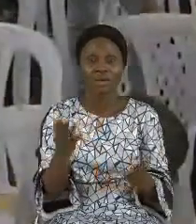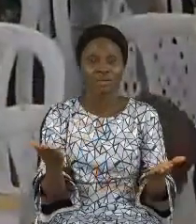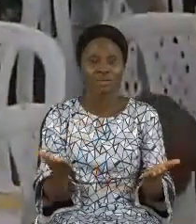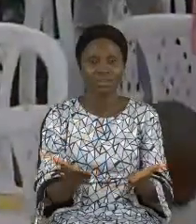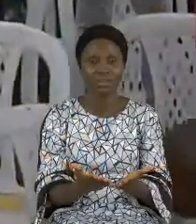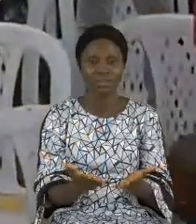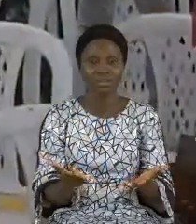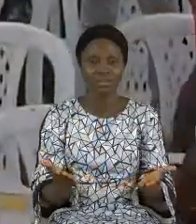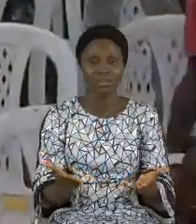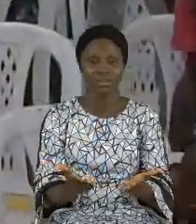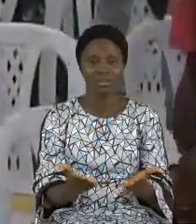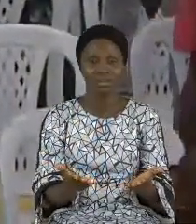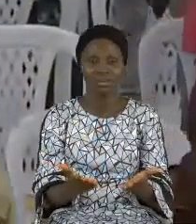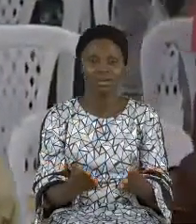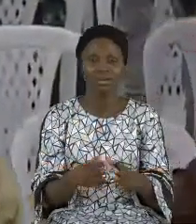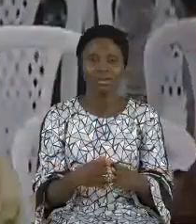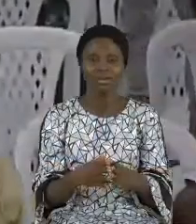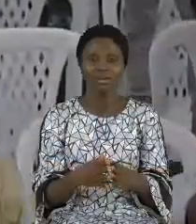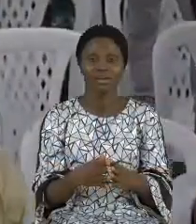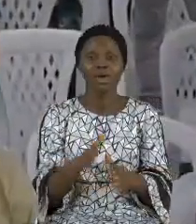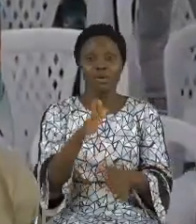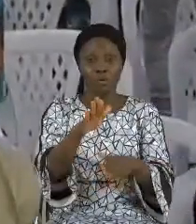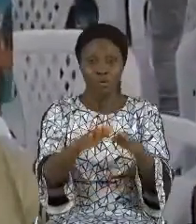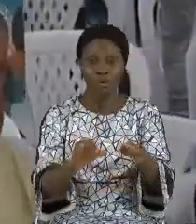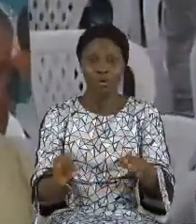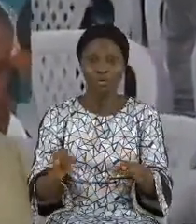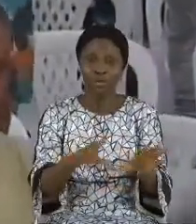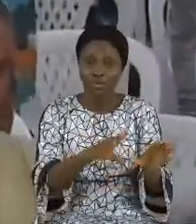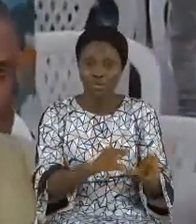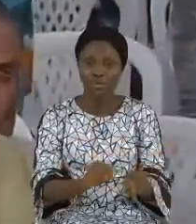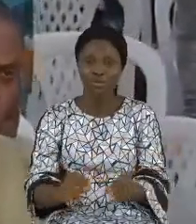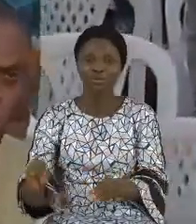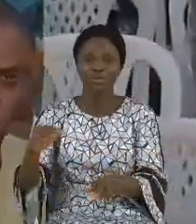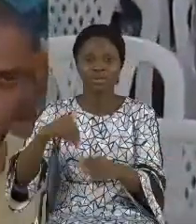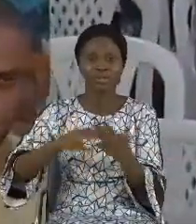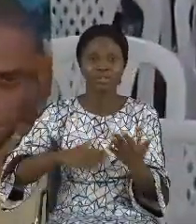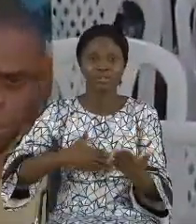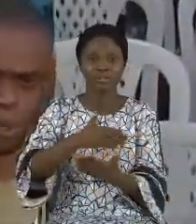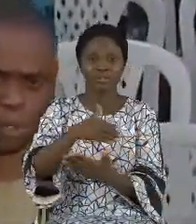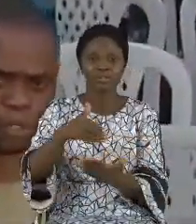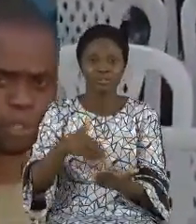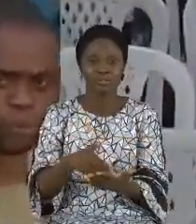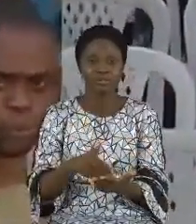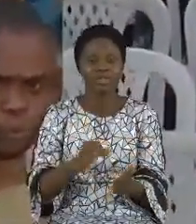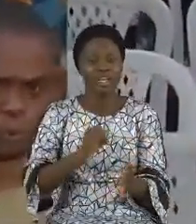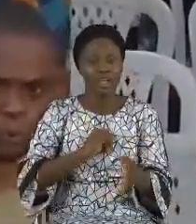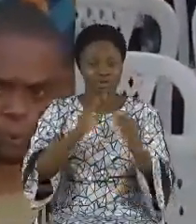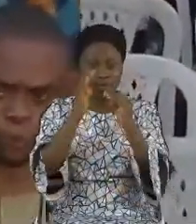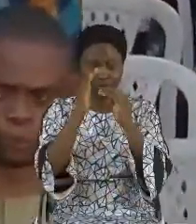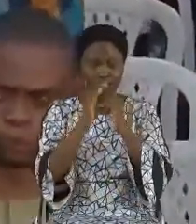Here, moving in our midst, I worship you.